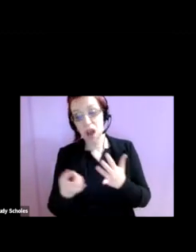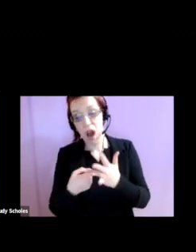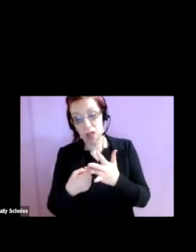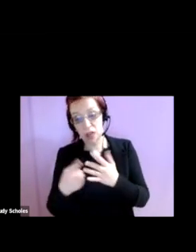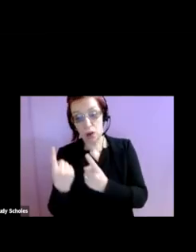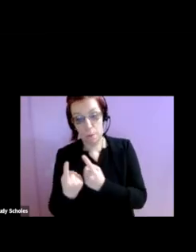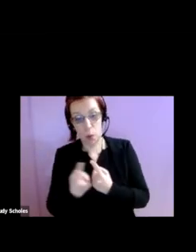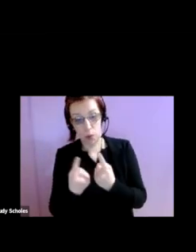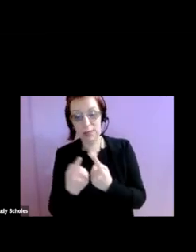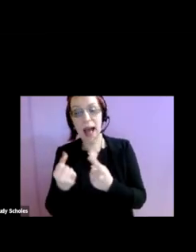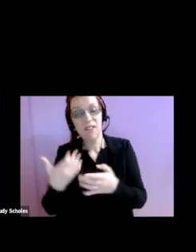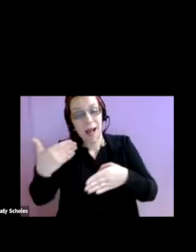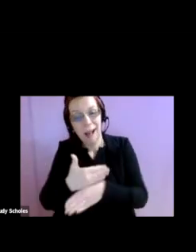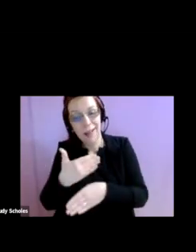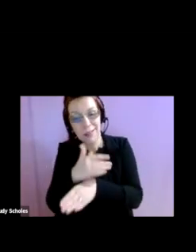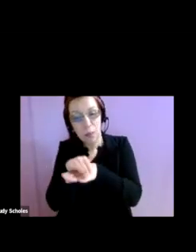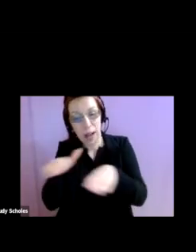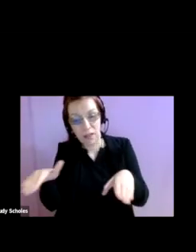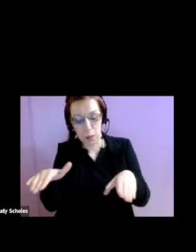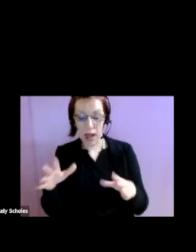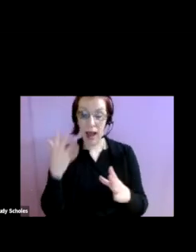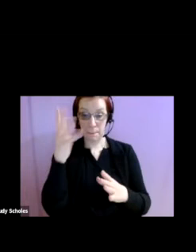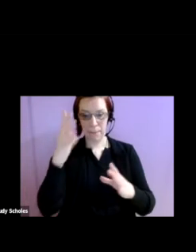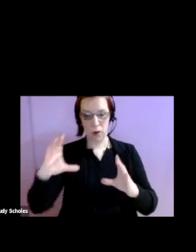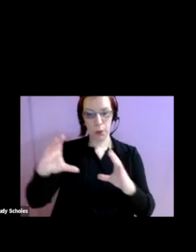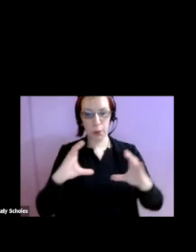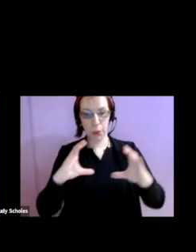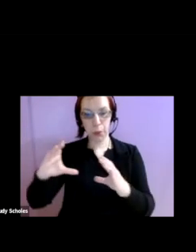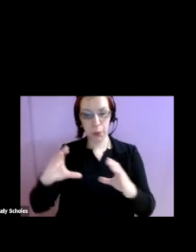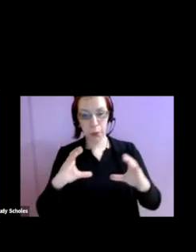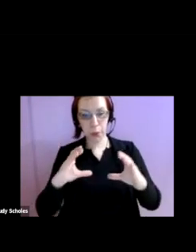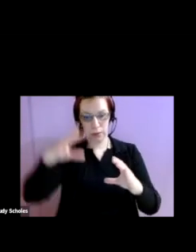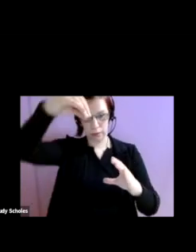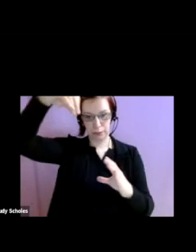active platforms and the mirrors are suspended from them.